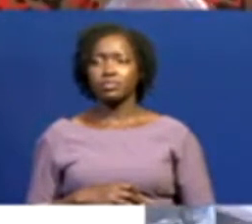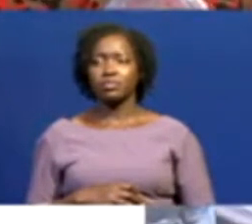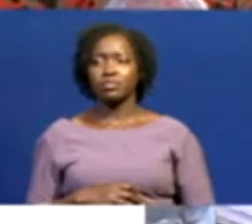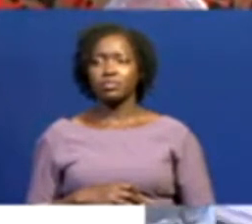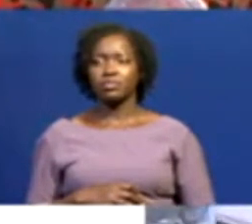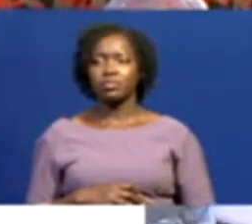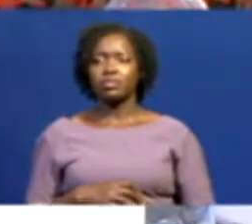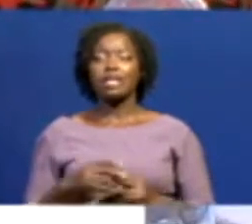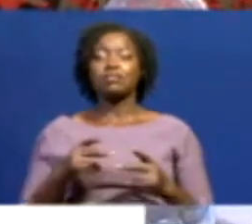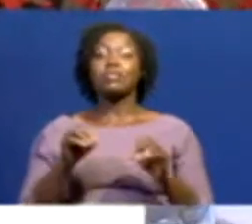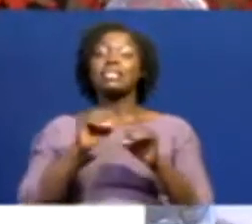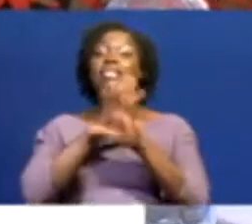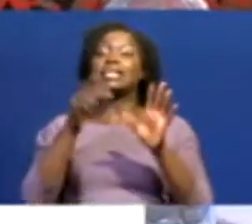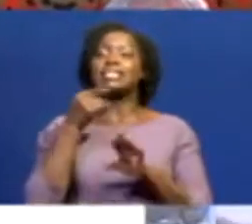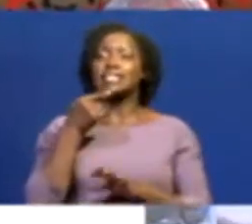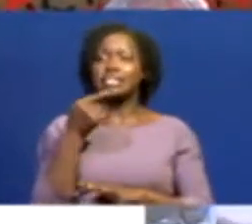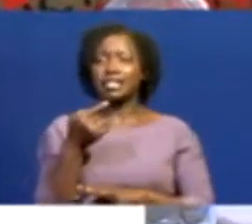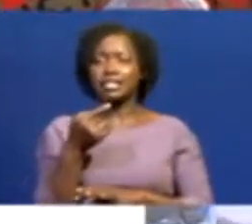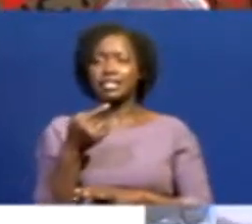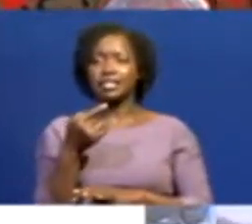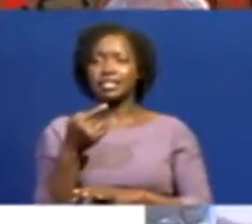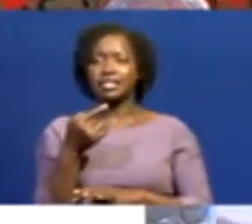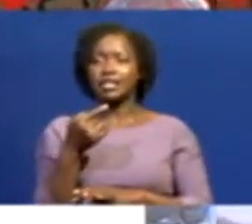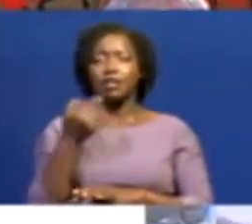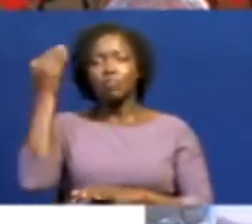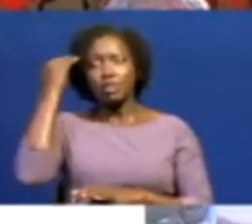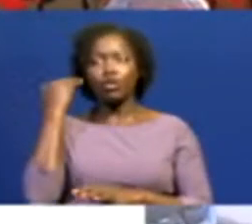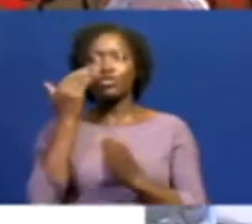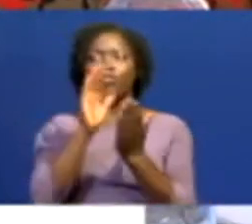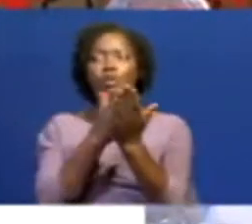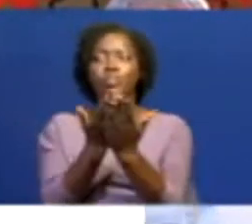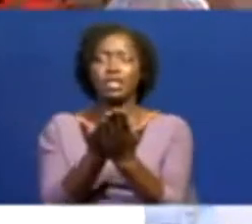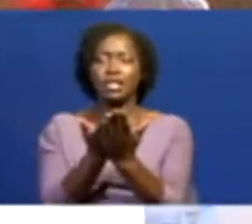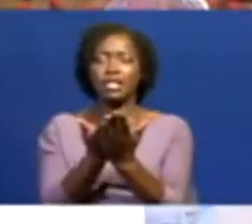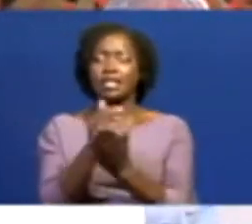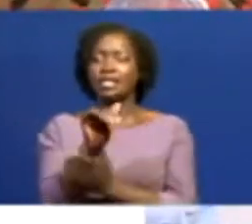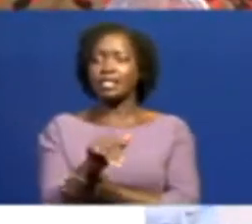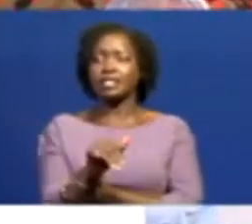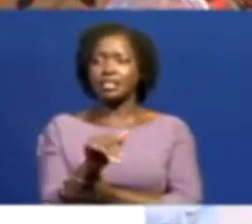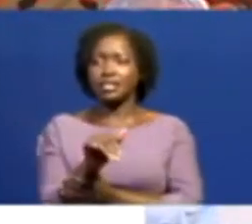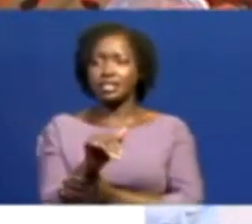It was very clearly stated by the Court of Appeal that